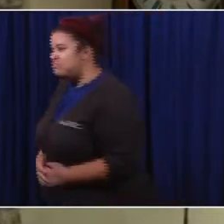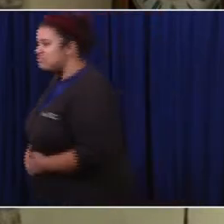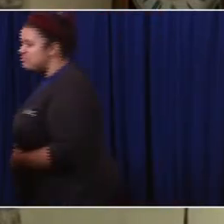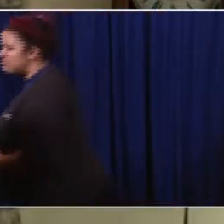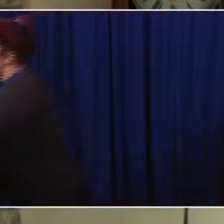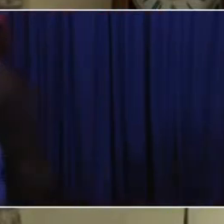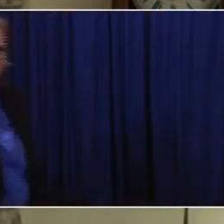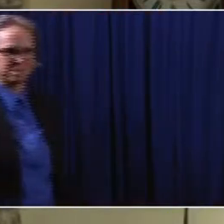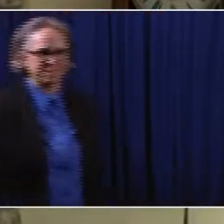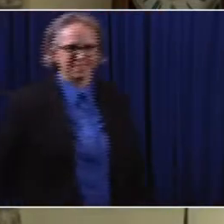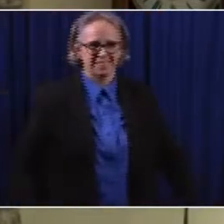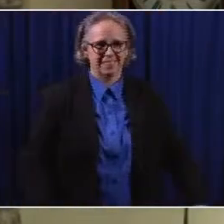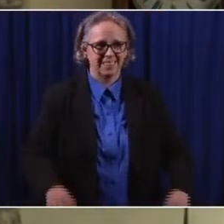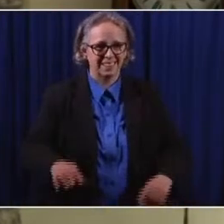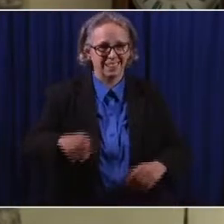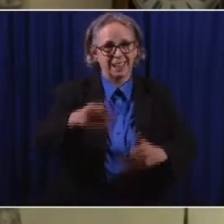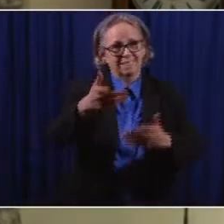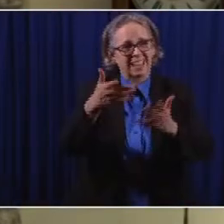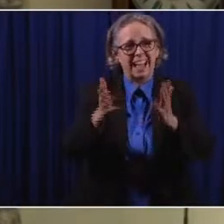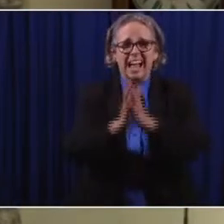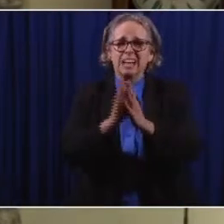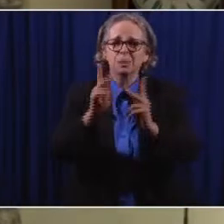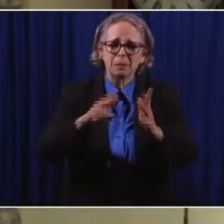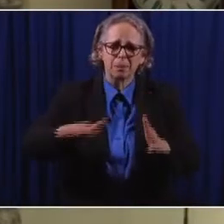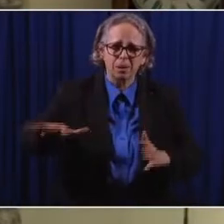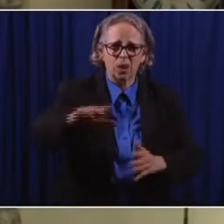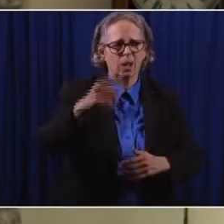ability to put the top 20 back up again?